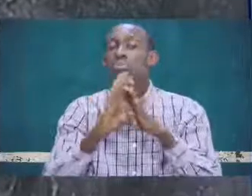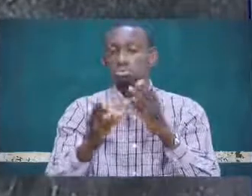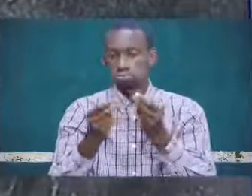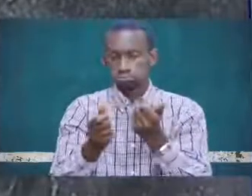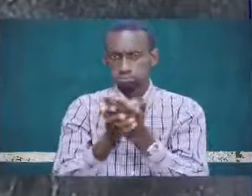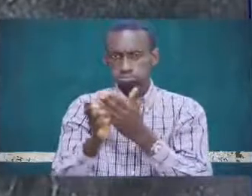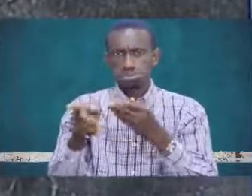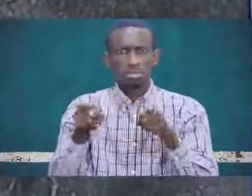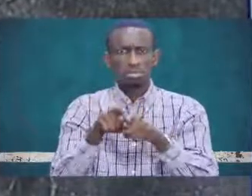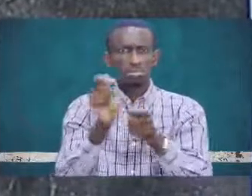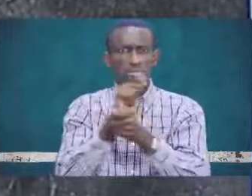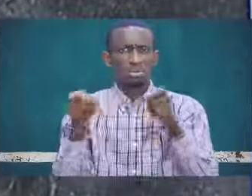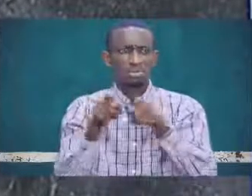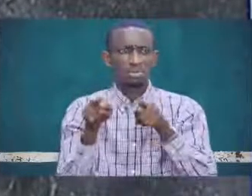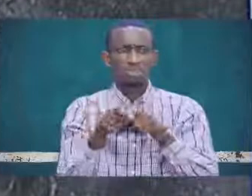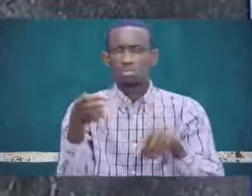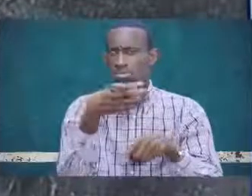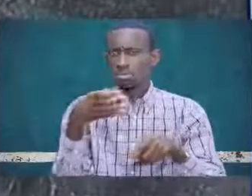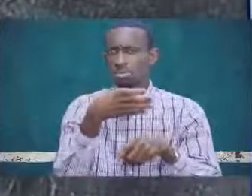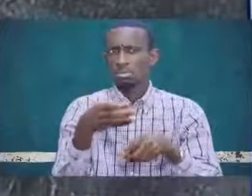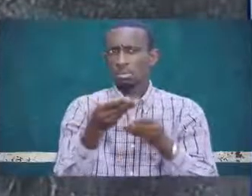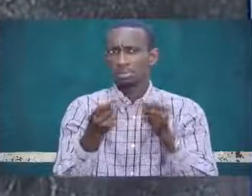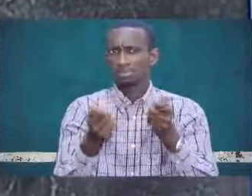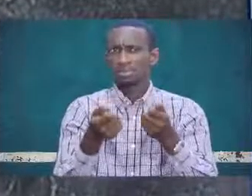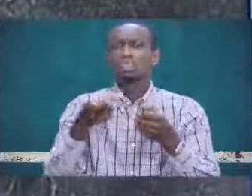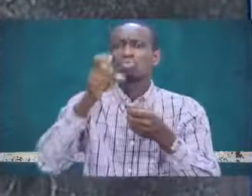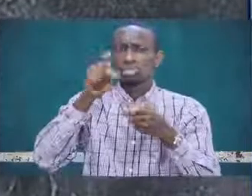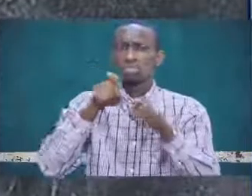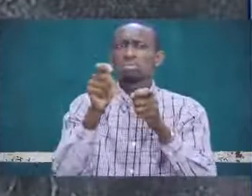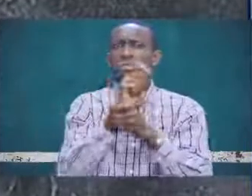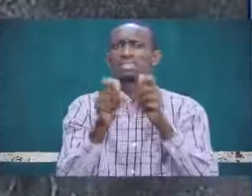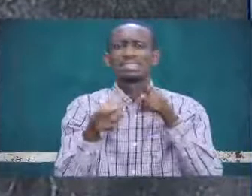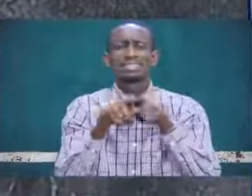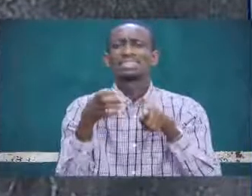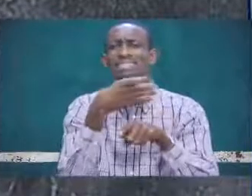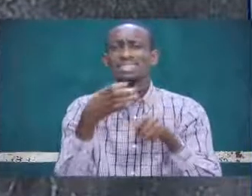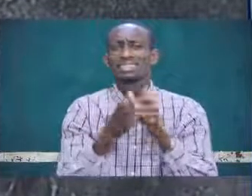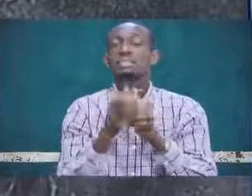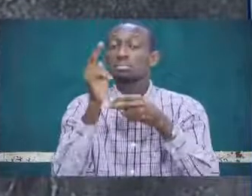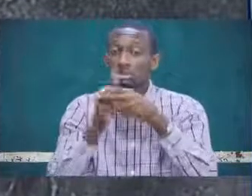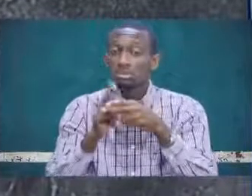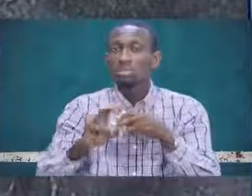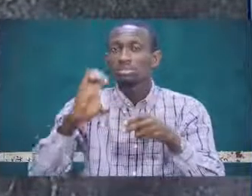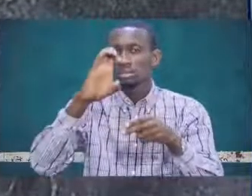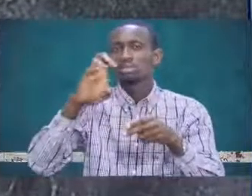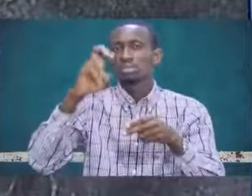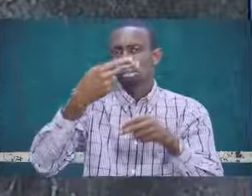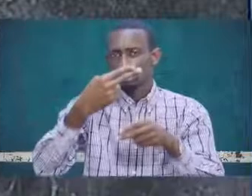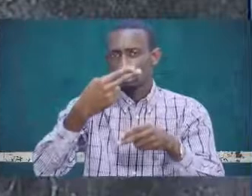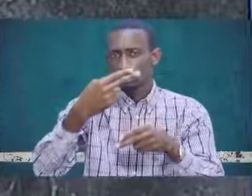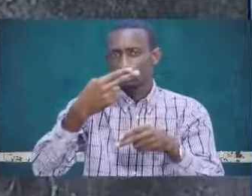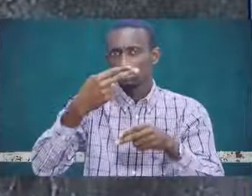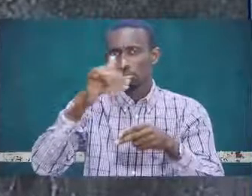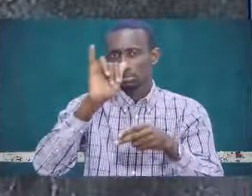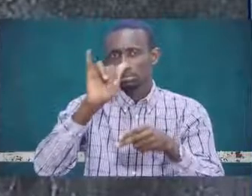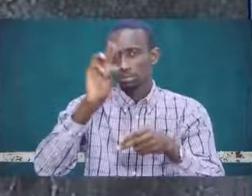said after 2 to 6 hours, what will happen? Automatically, churning and digestion also automatically is taking place. The